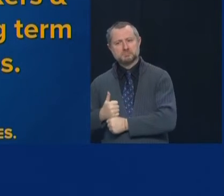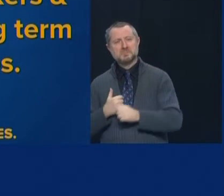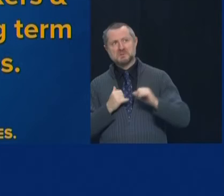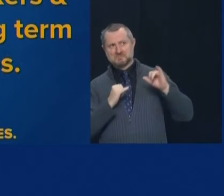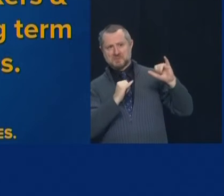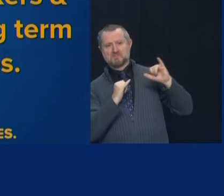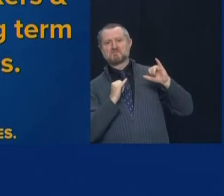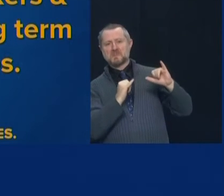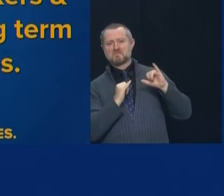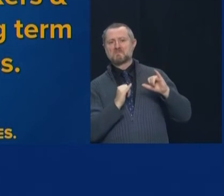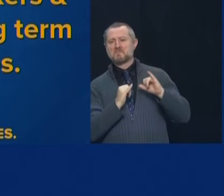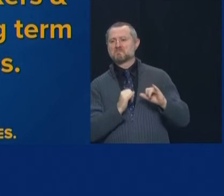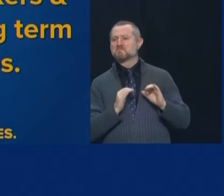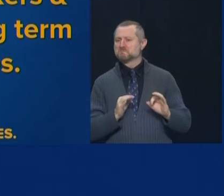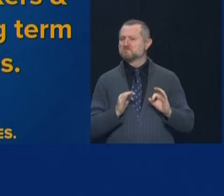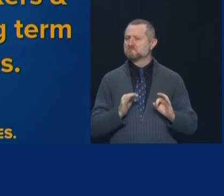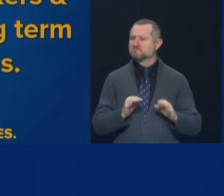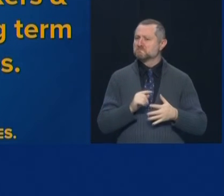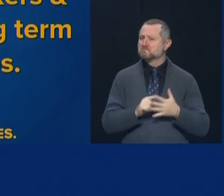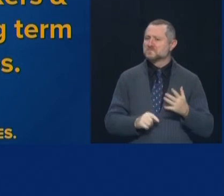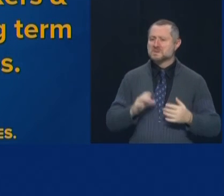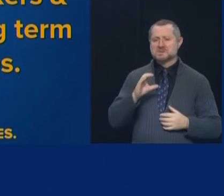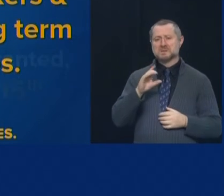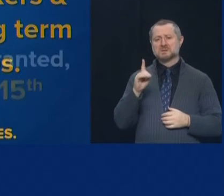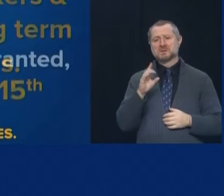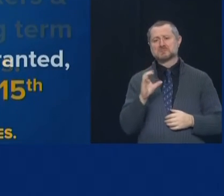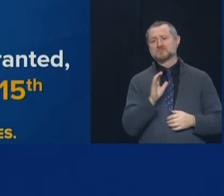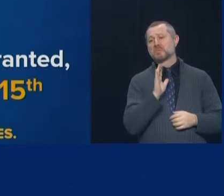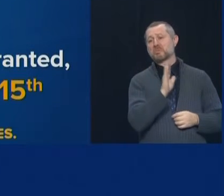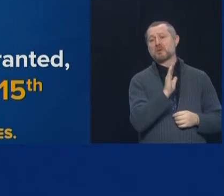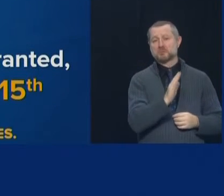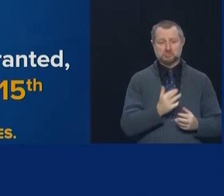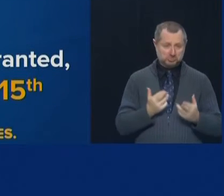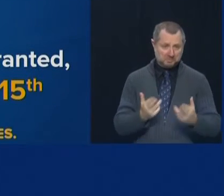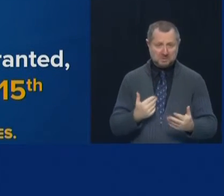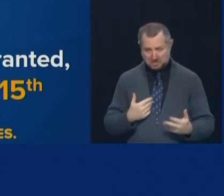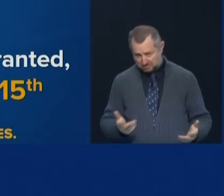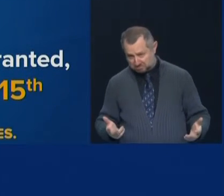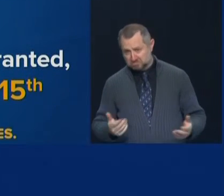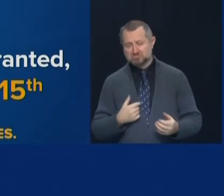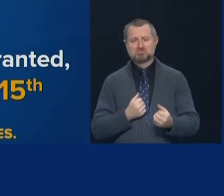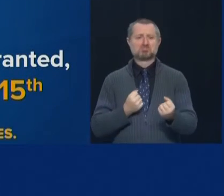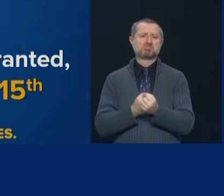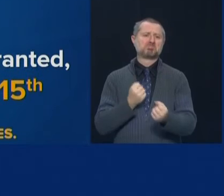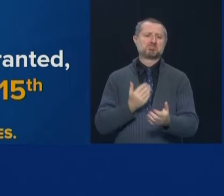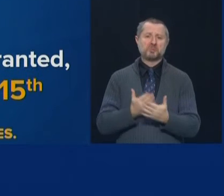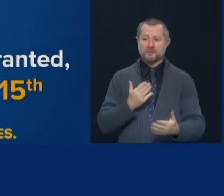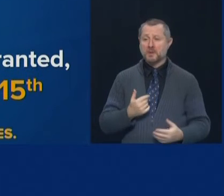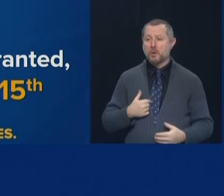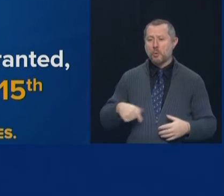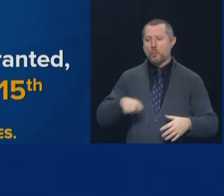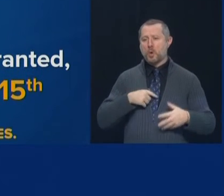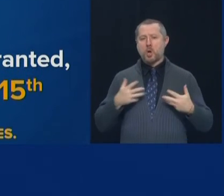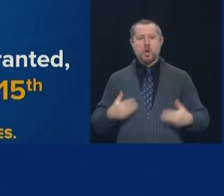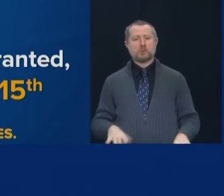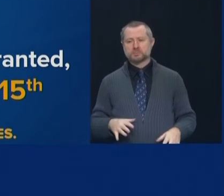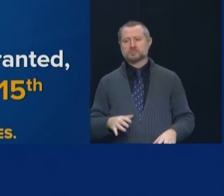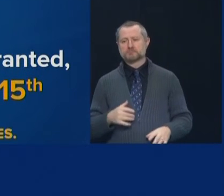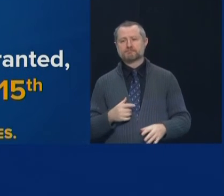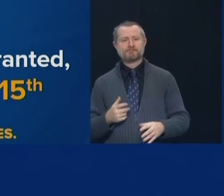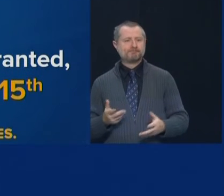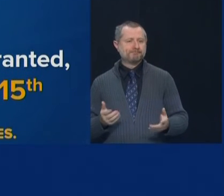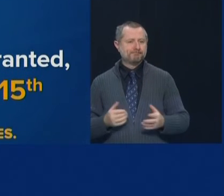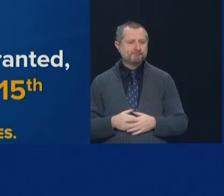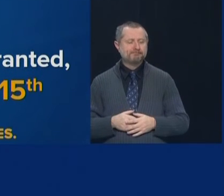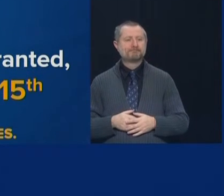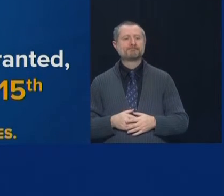already. So the CDC's recommendation reinforces the priorities we established. The first